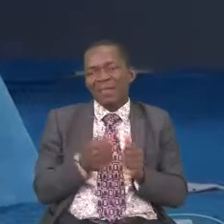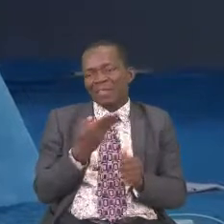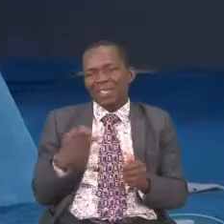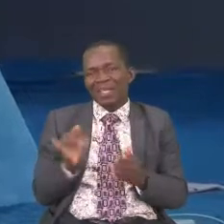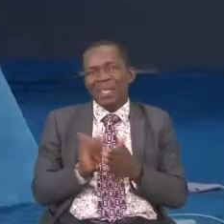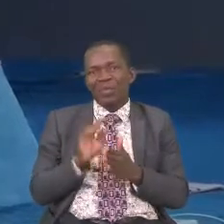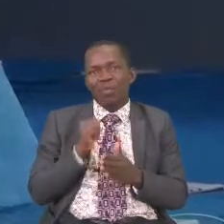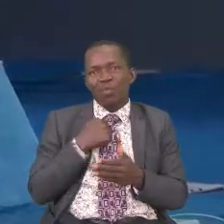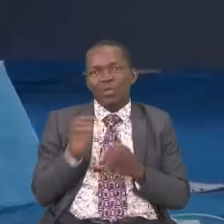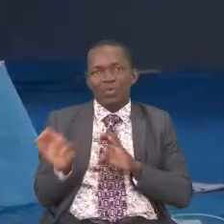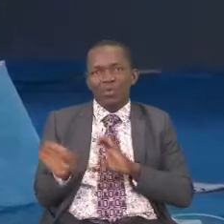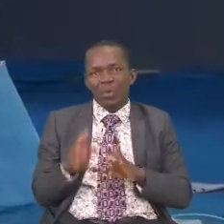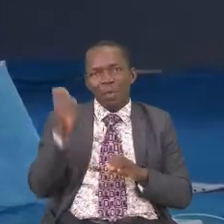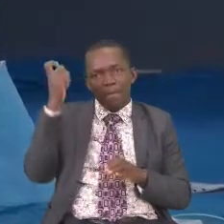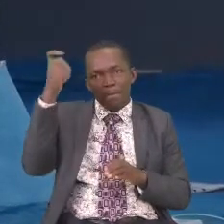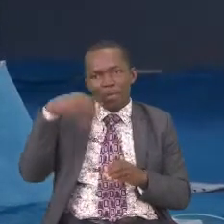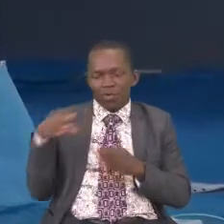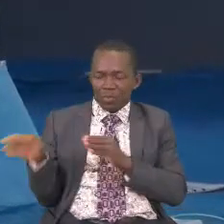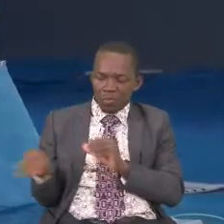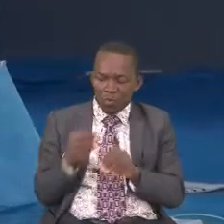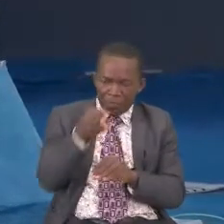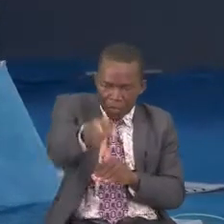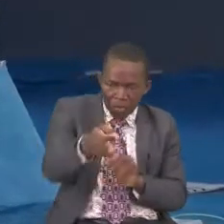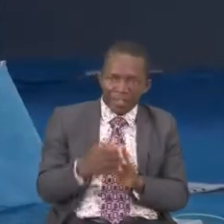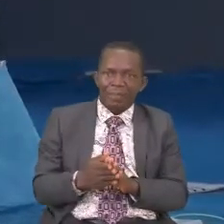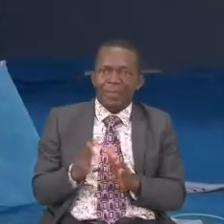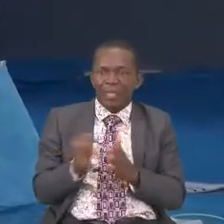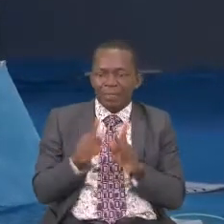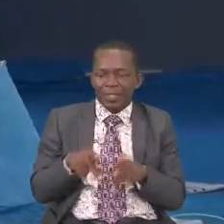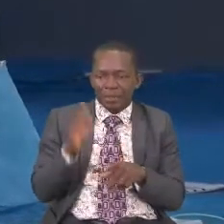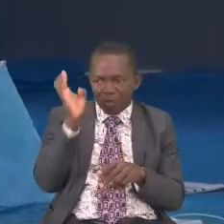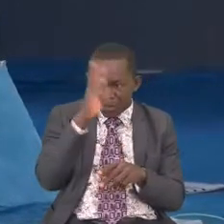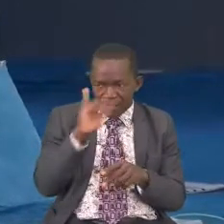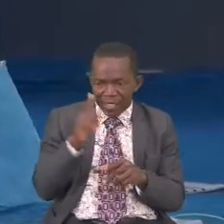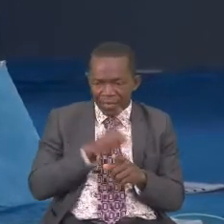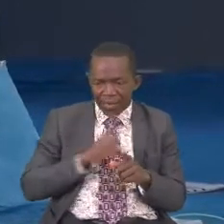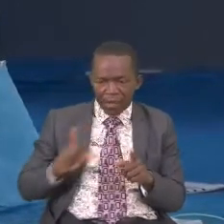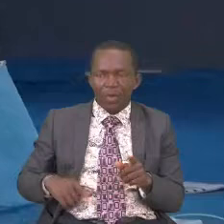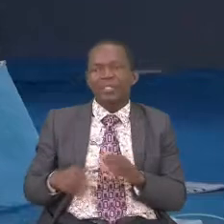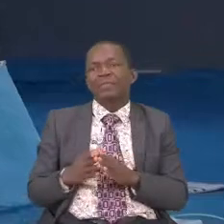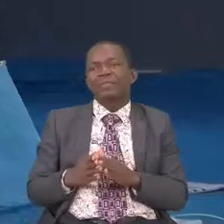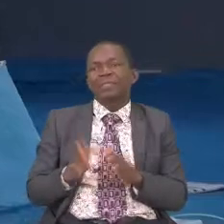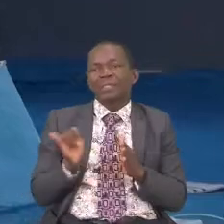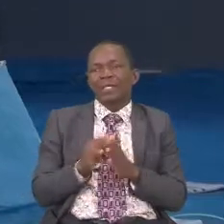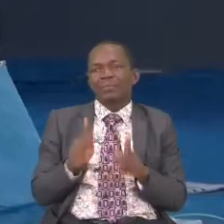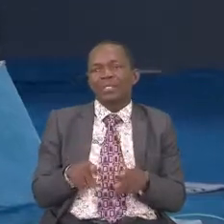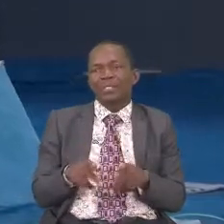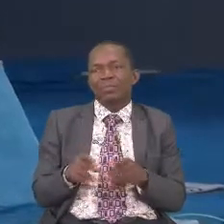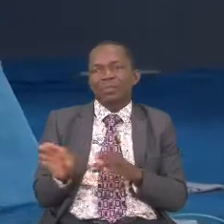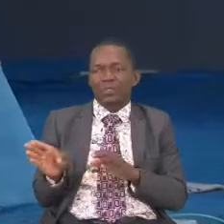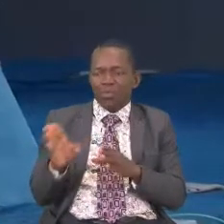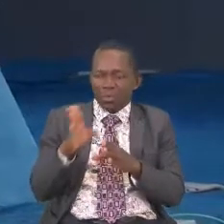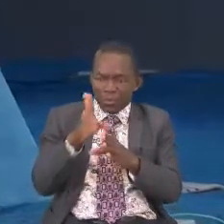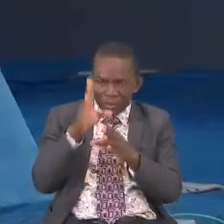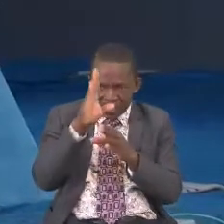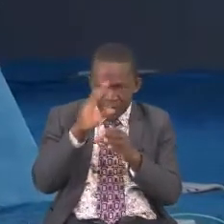doing, there must be advance, there must be a seeking the Lord for what we had not got before. Are you still